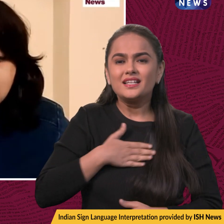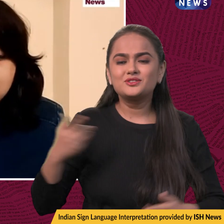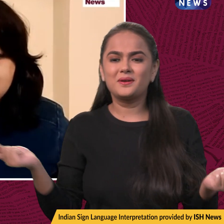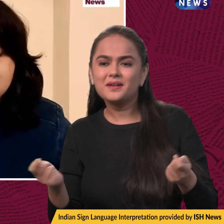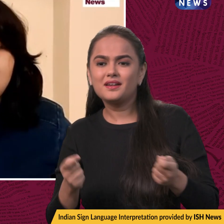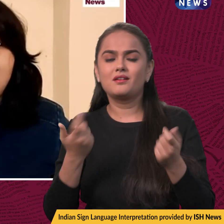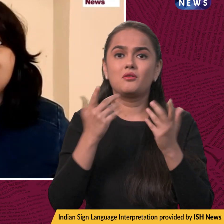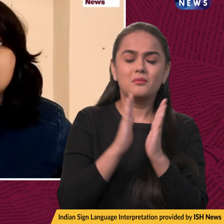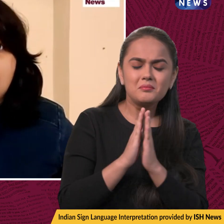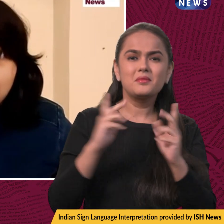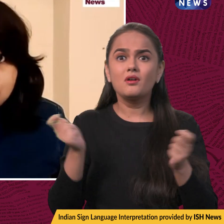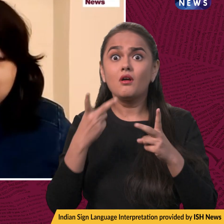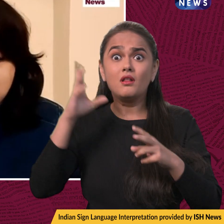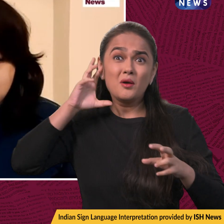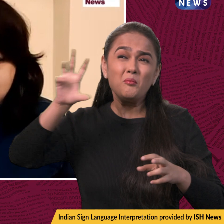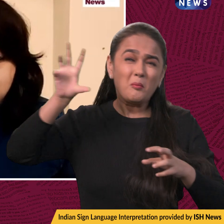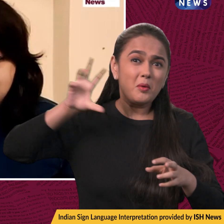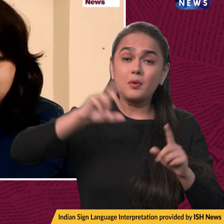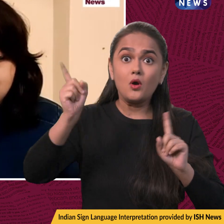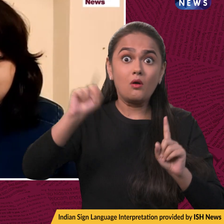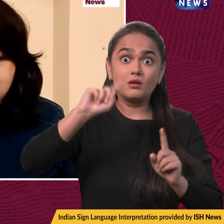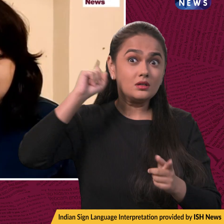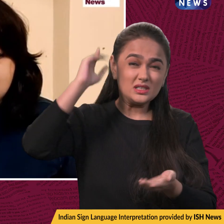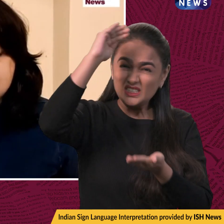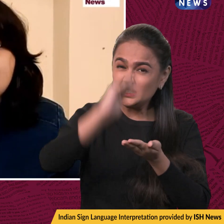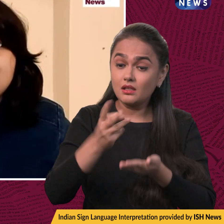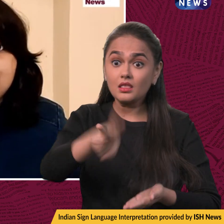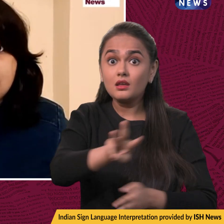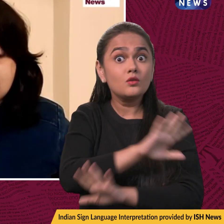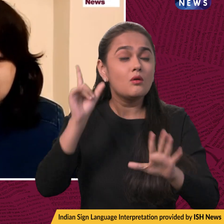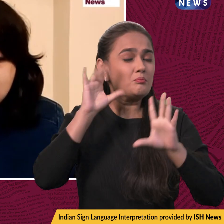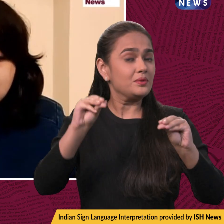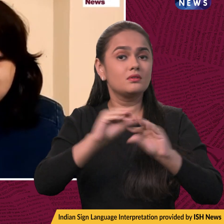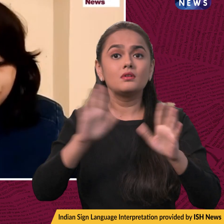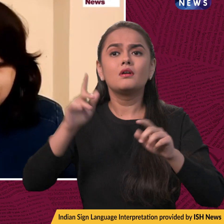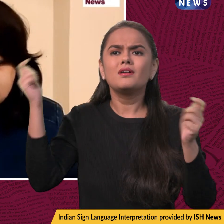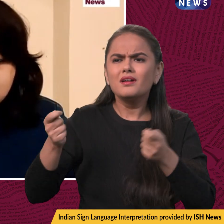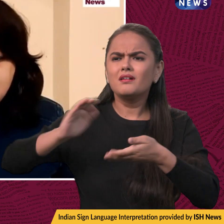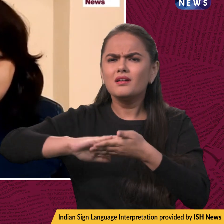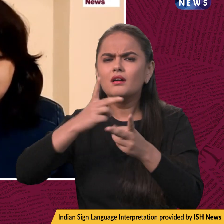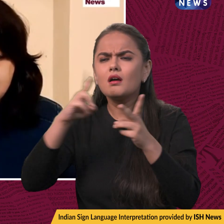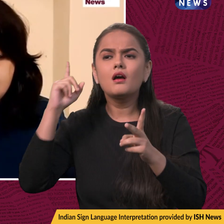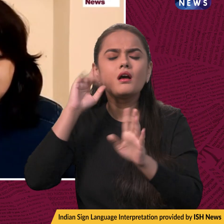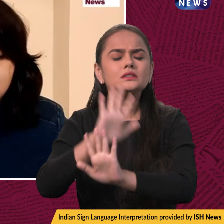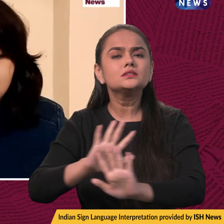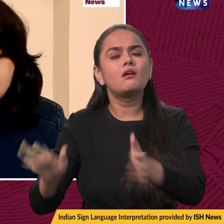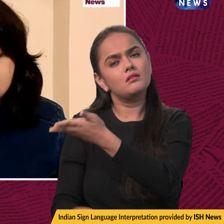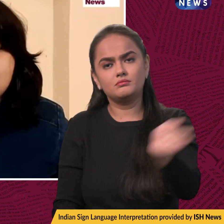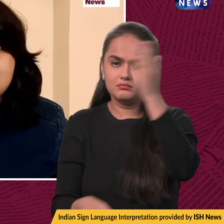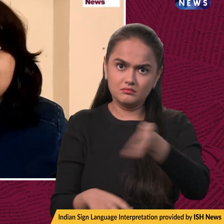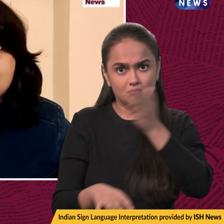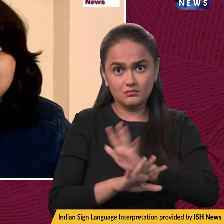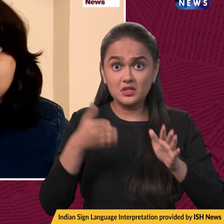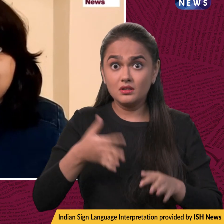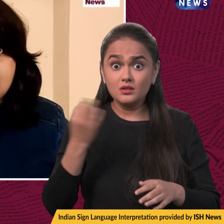processions and the use of loudspeakers will be restricted for the next 3 days. Chief Minister Pinarayi Vijayan has